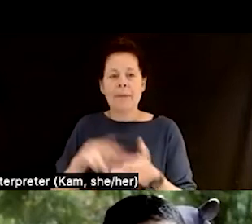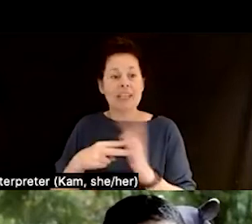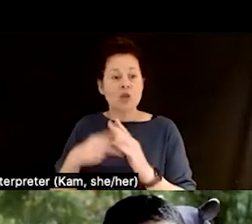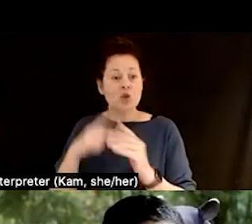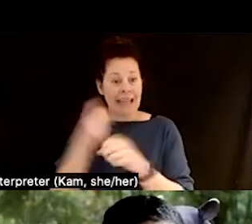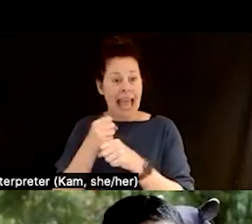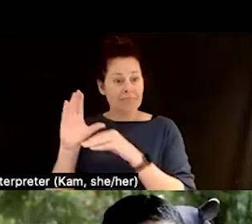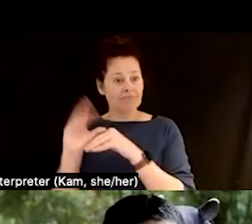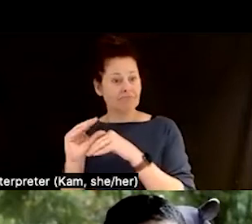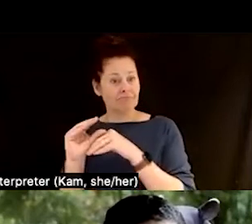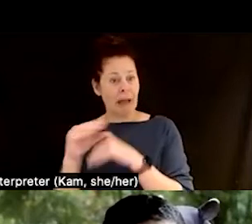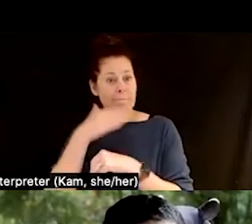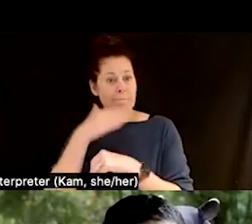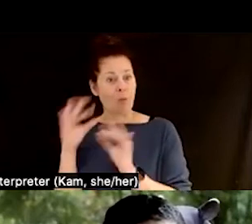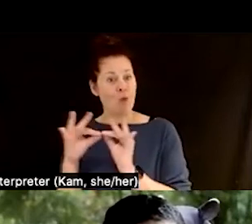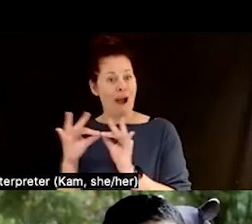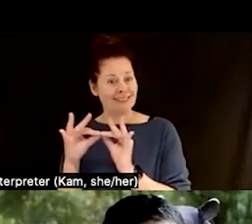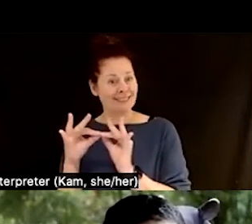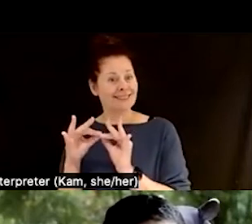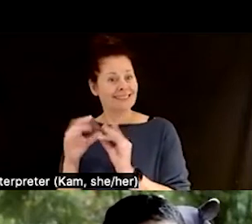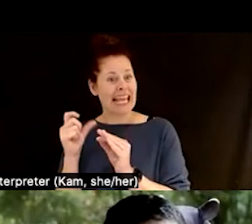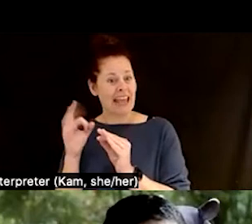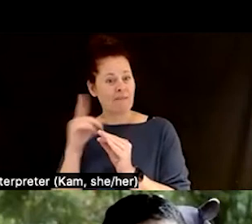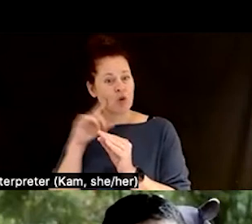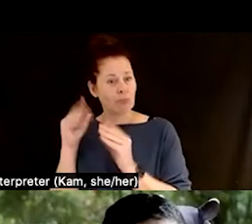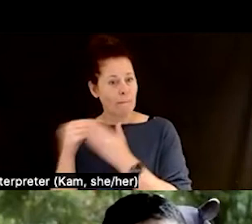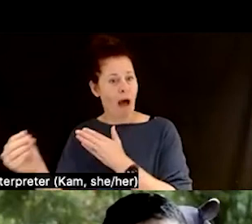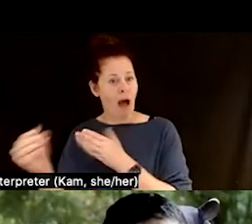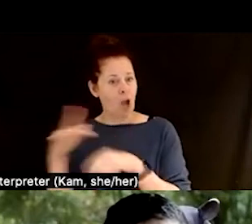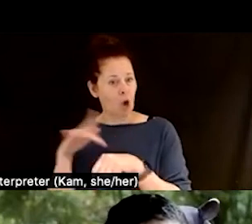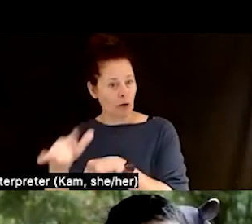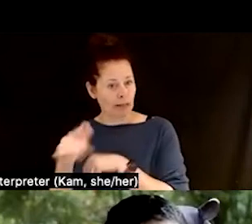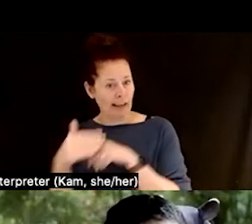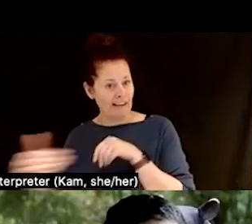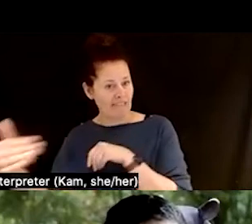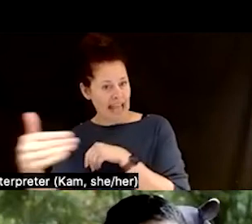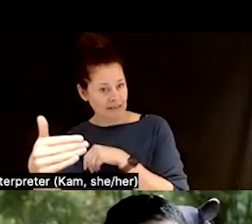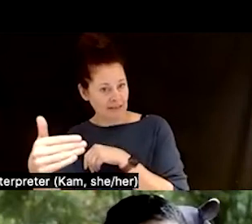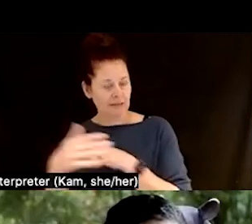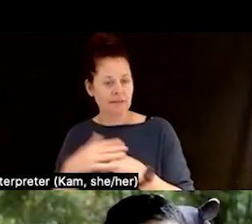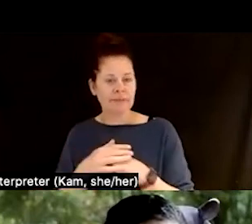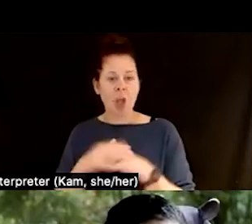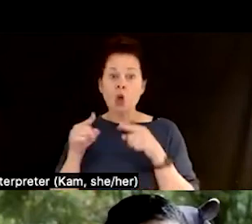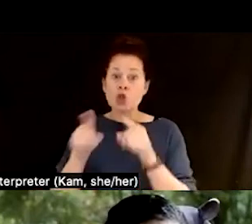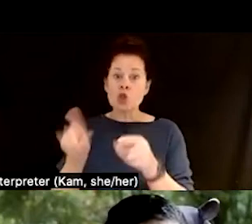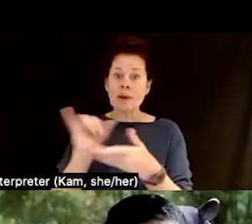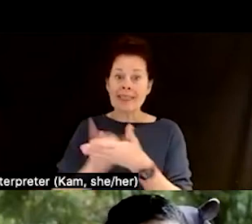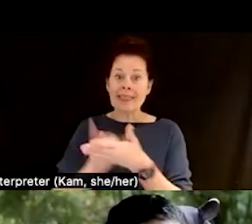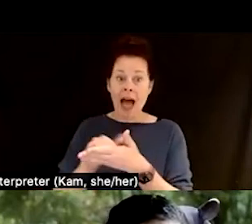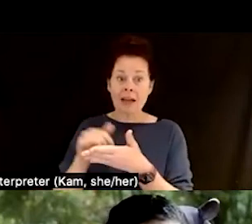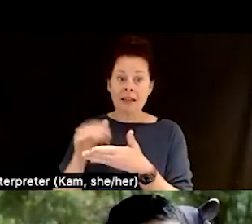they plan their visit in advance. So when you're planning that visit, you can request special accommodations if